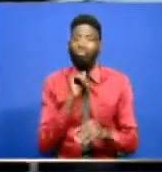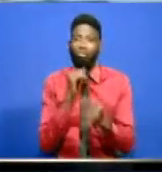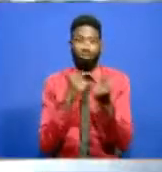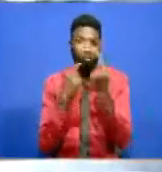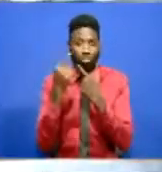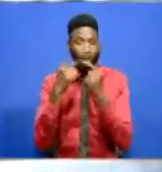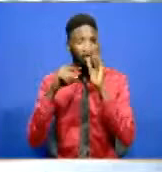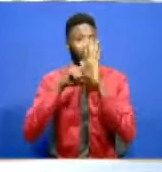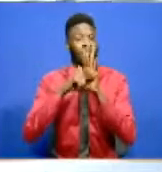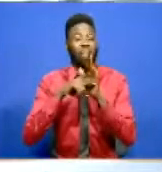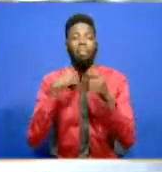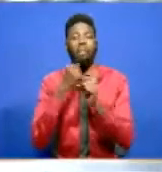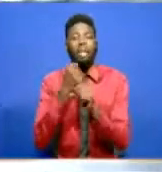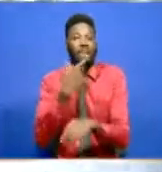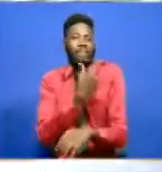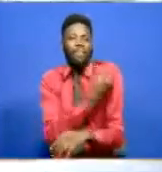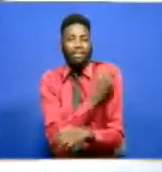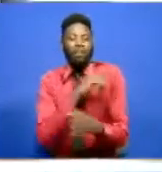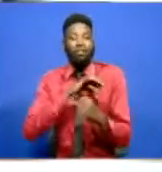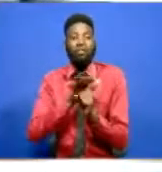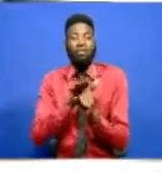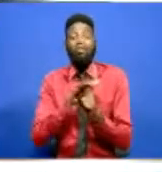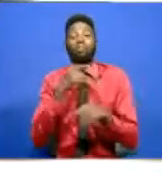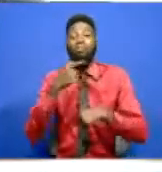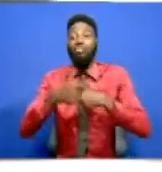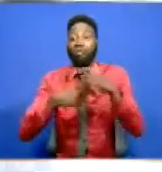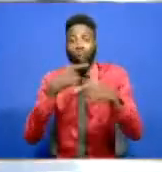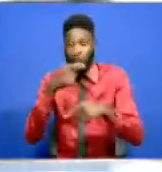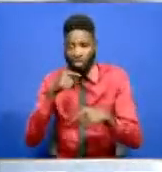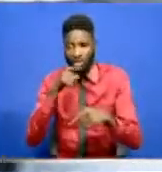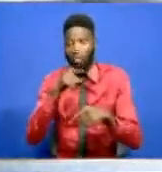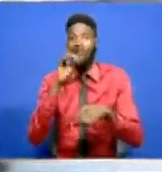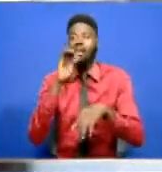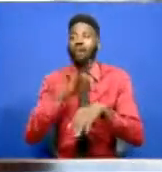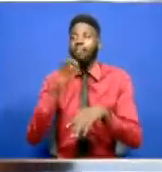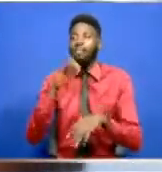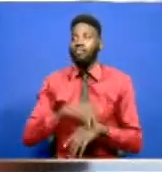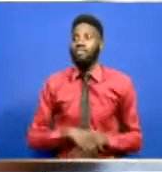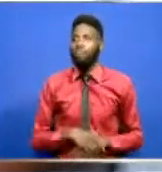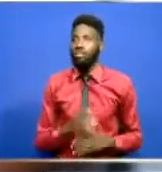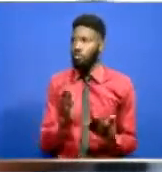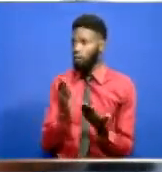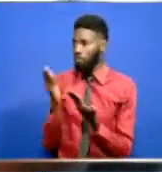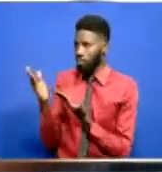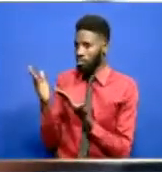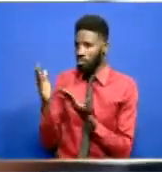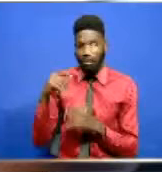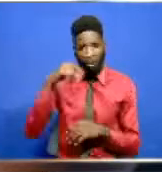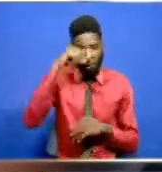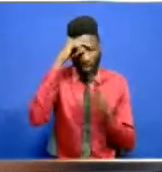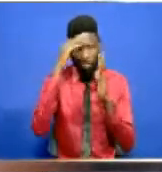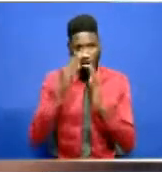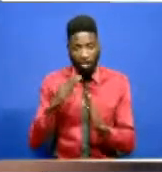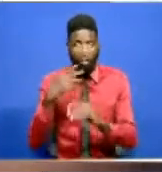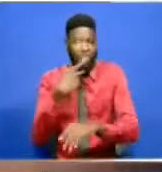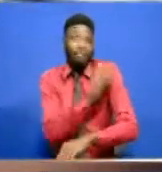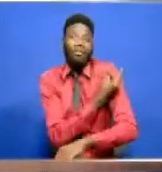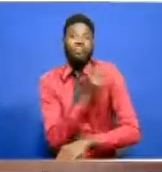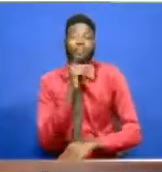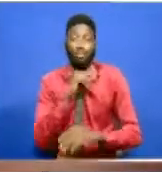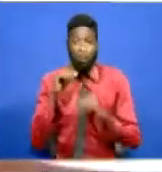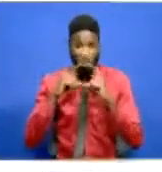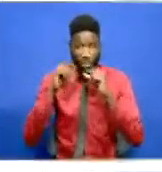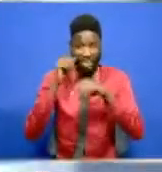exercise. Speaking moments after receiving the jab, Governor Kiraitu said such utterances were likely to inspire lack of confidence